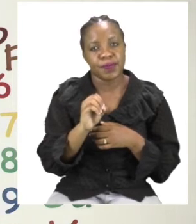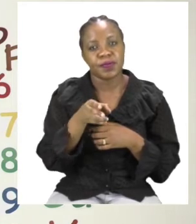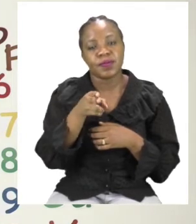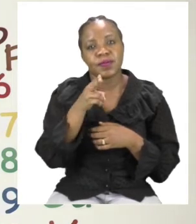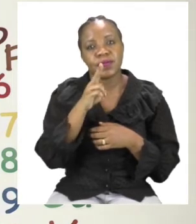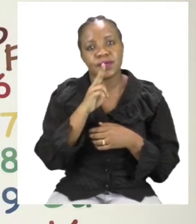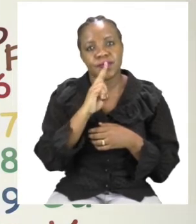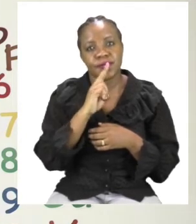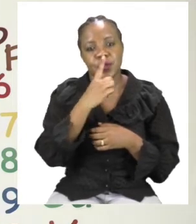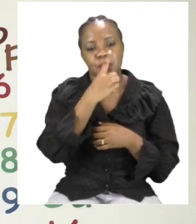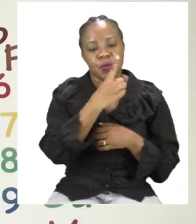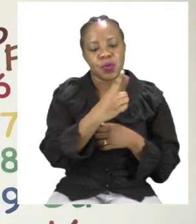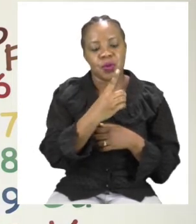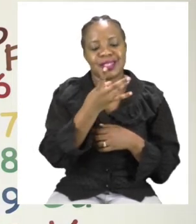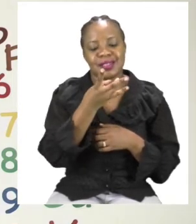170.